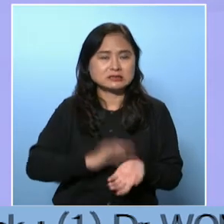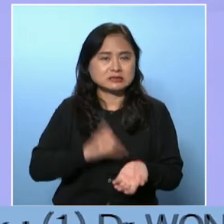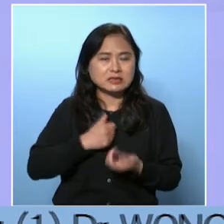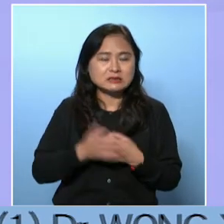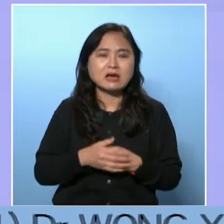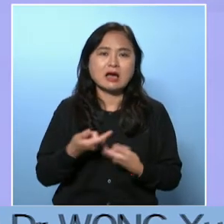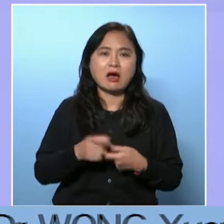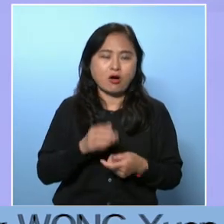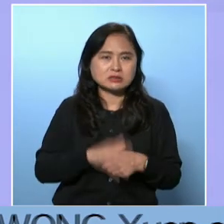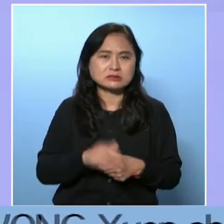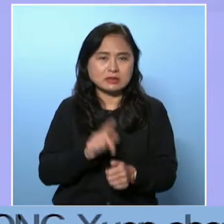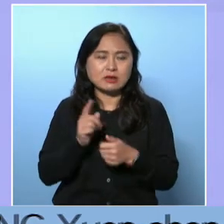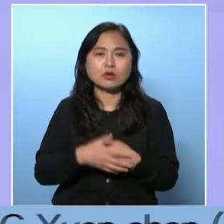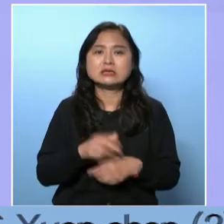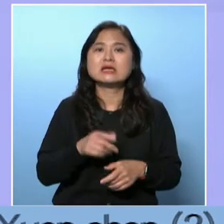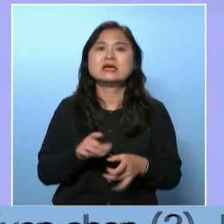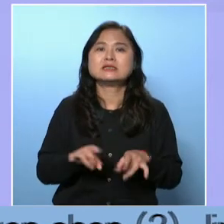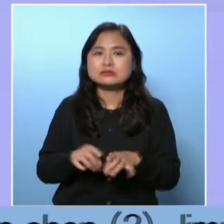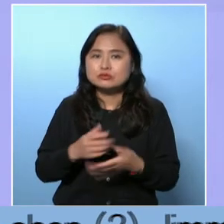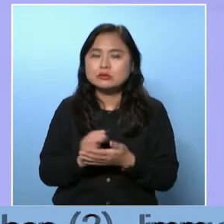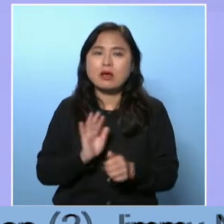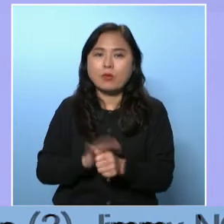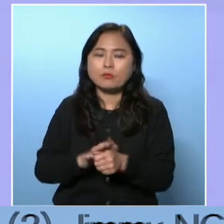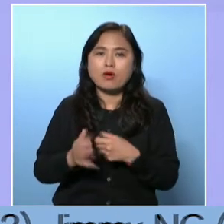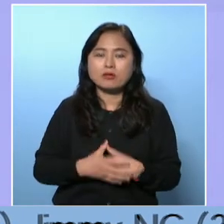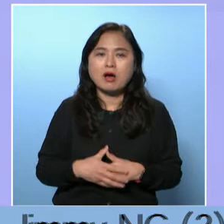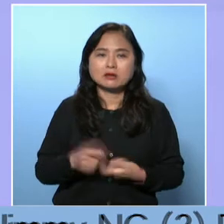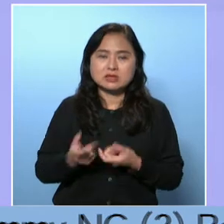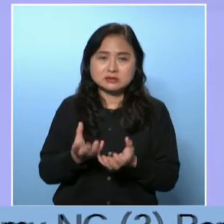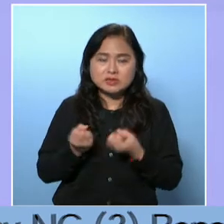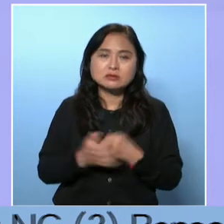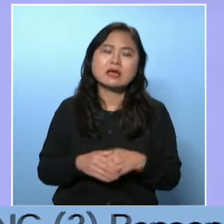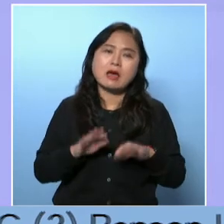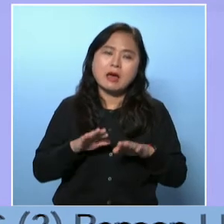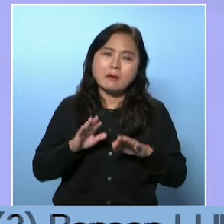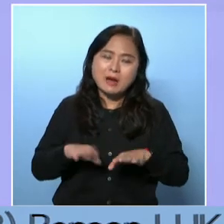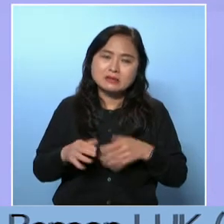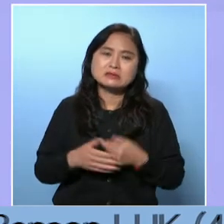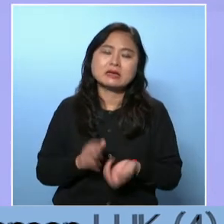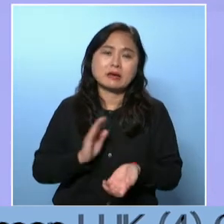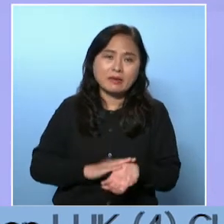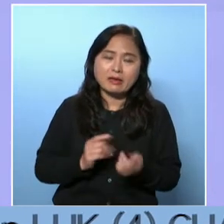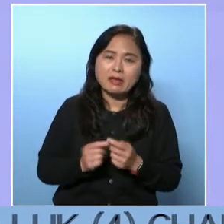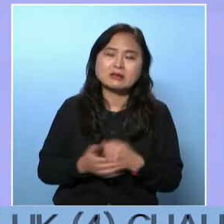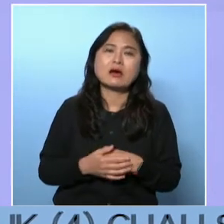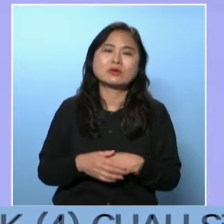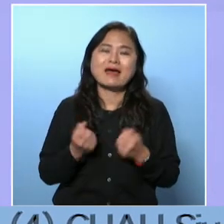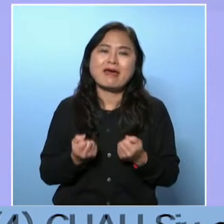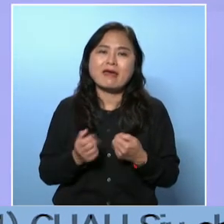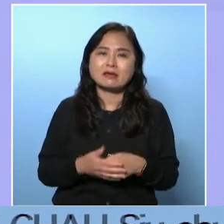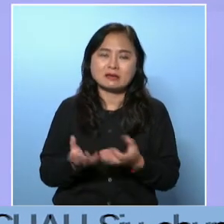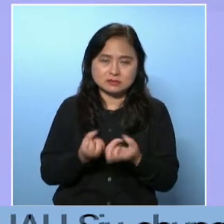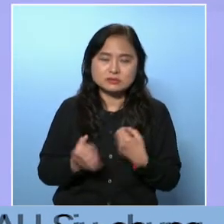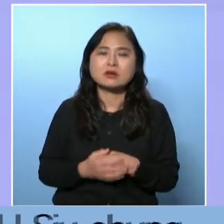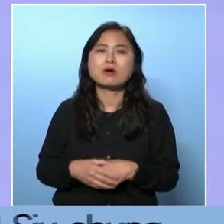private sector, and private GPs can also treat patients, and less serious cases or asymptomatic cases